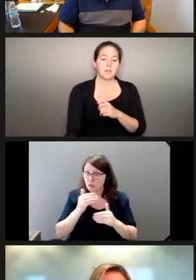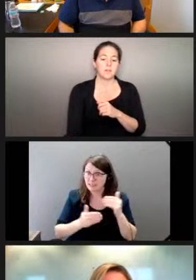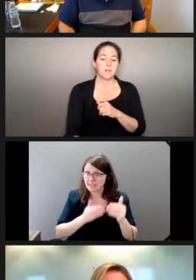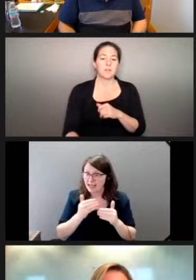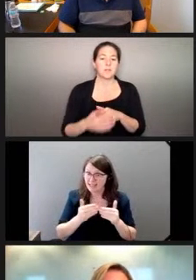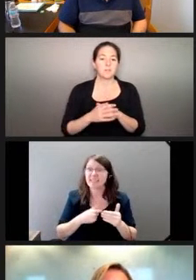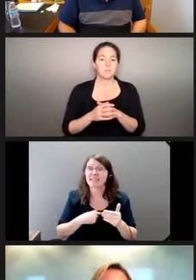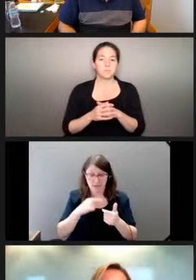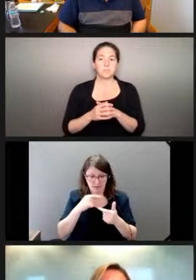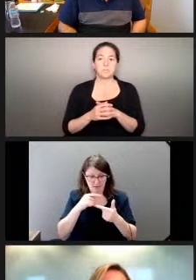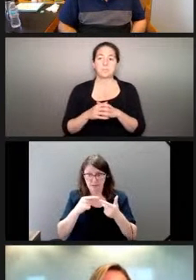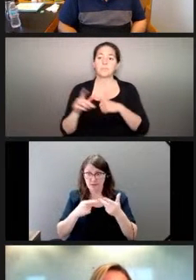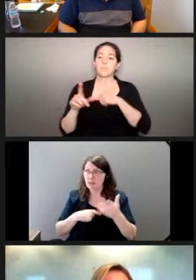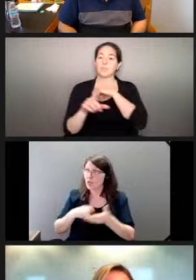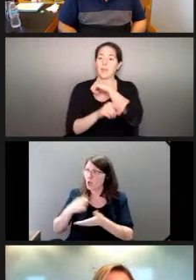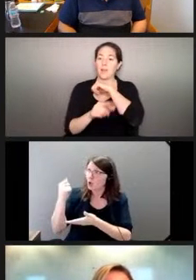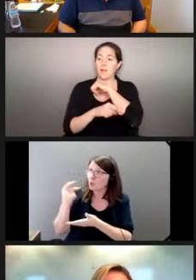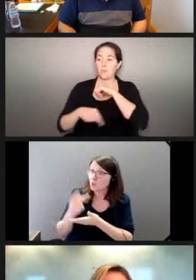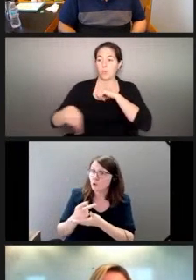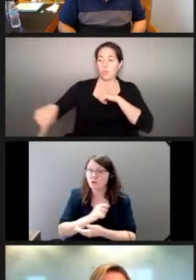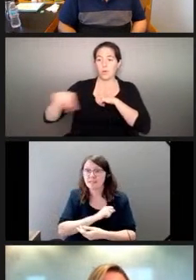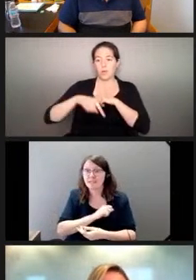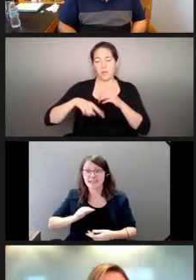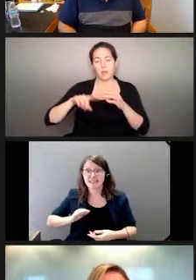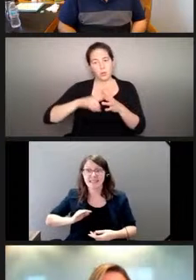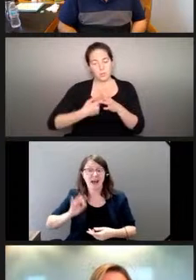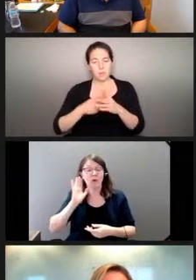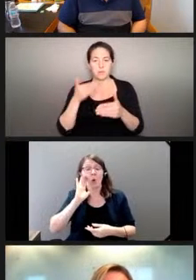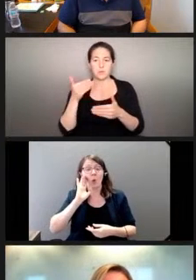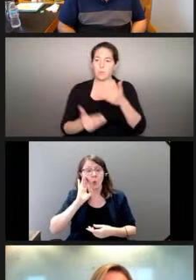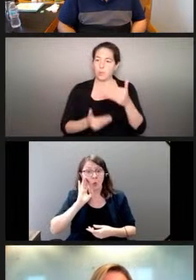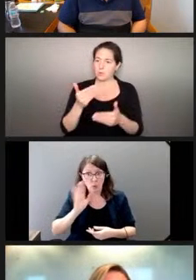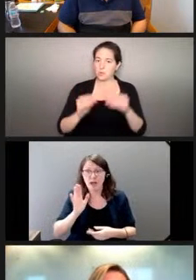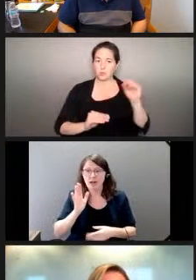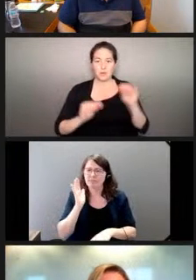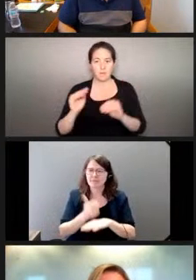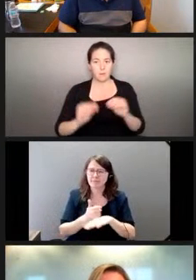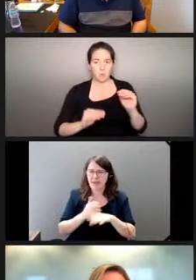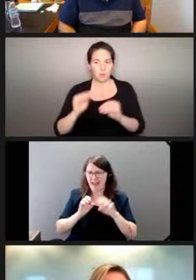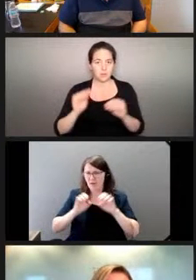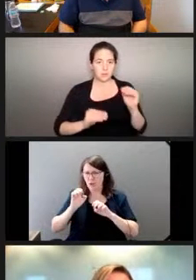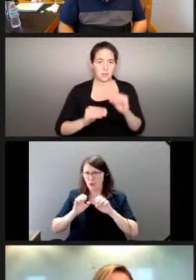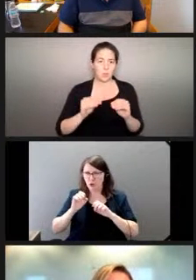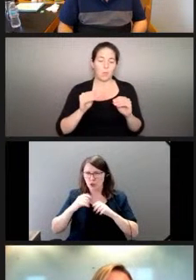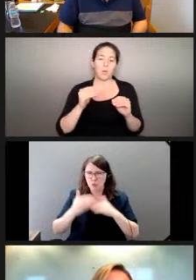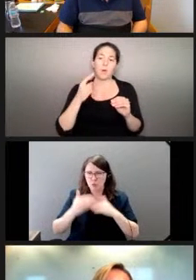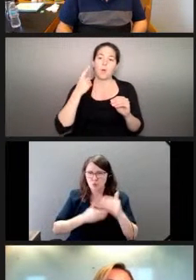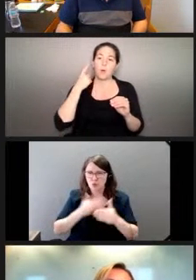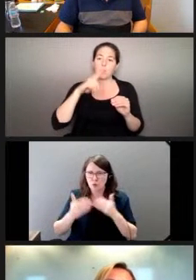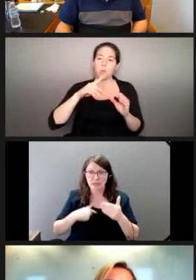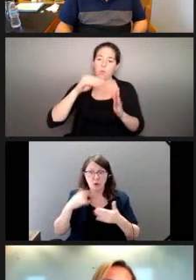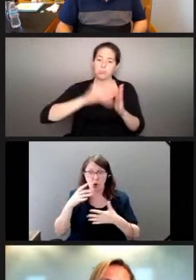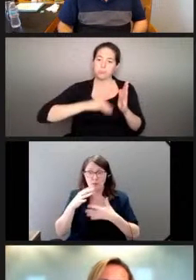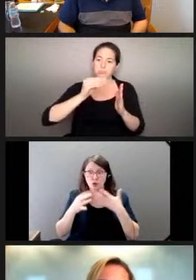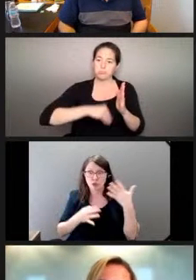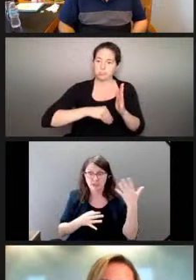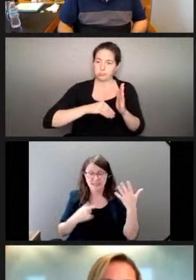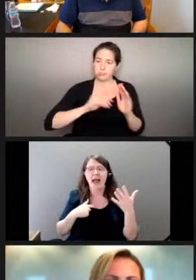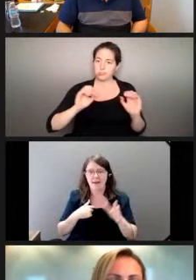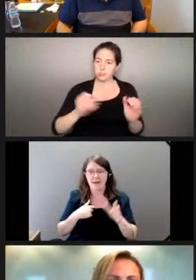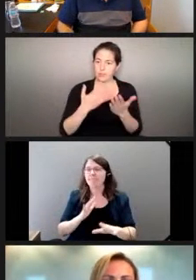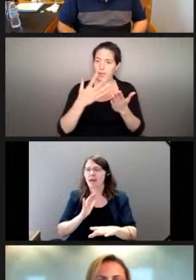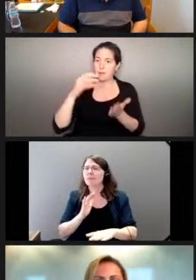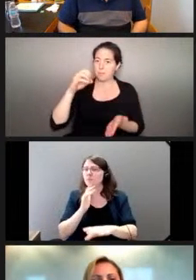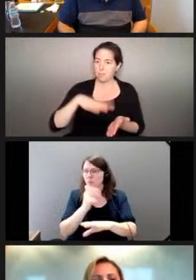evaluation process and work towards developing the draft waste plan as well as the 5-year implementation plan. As Council